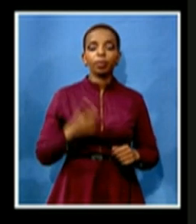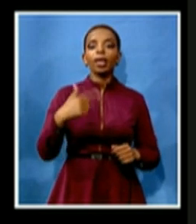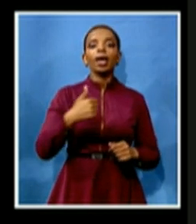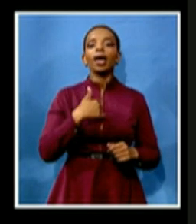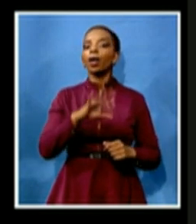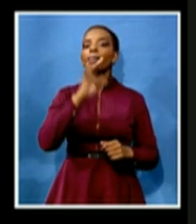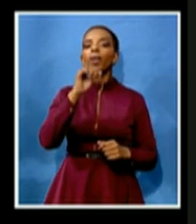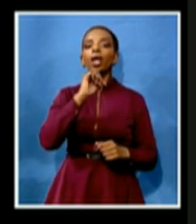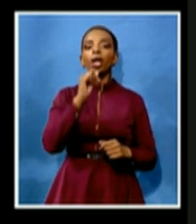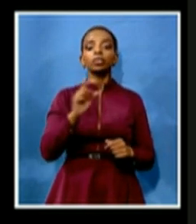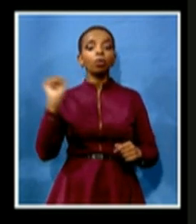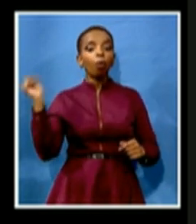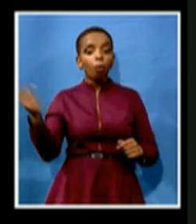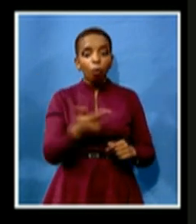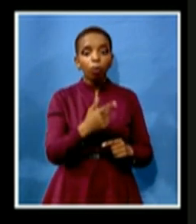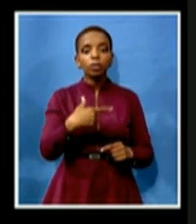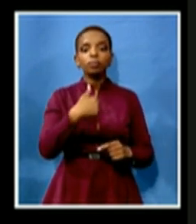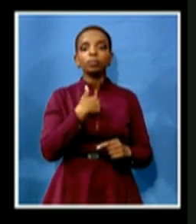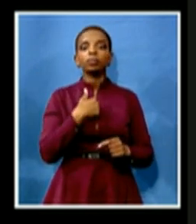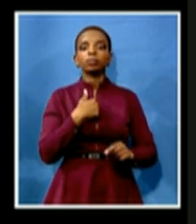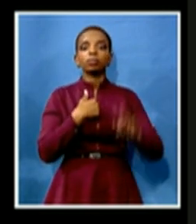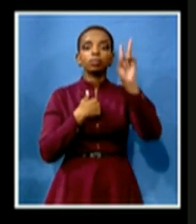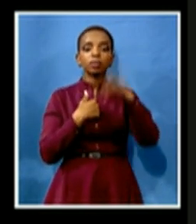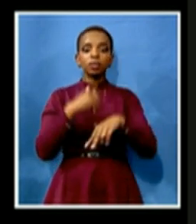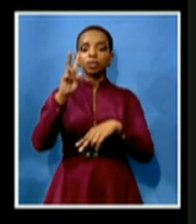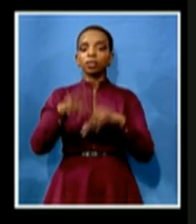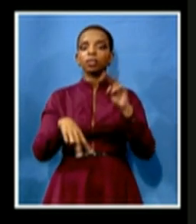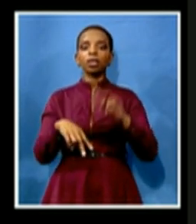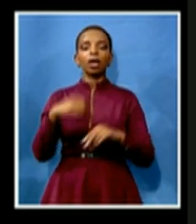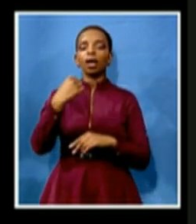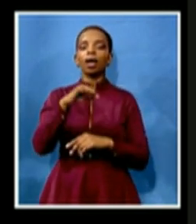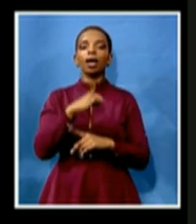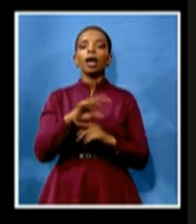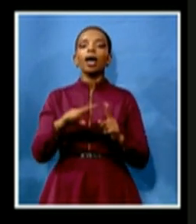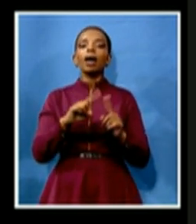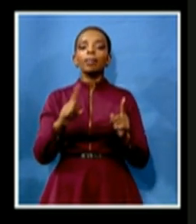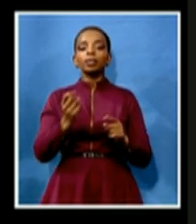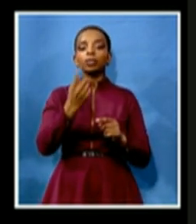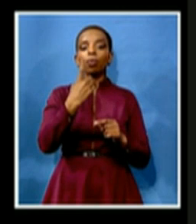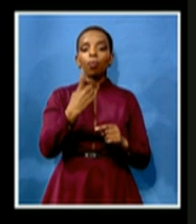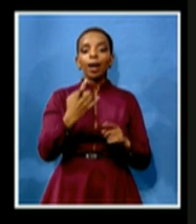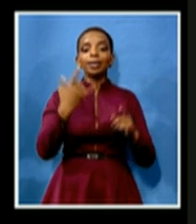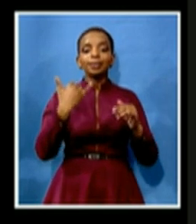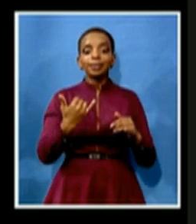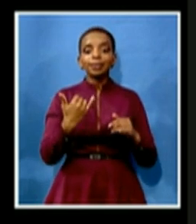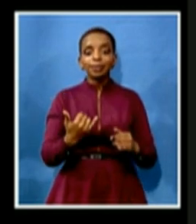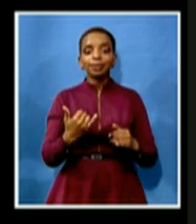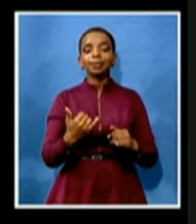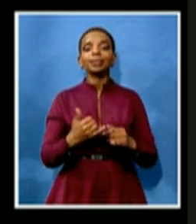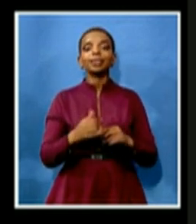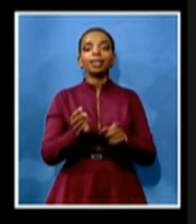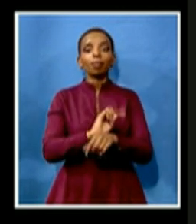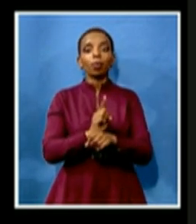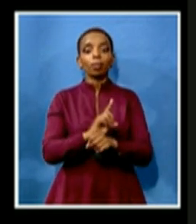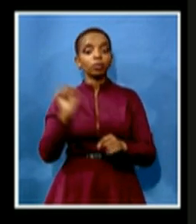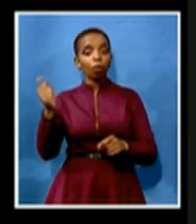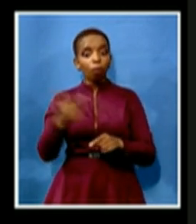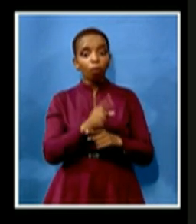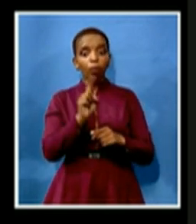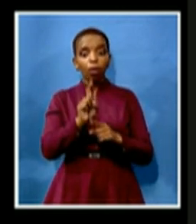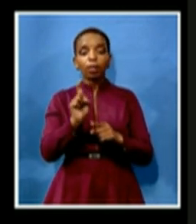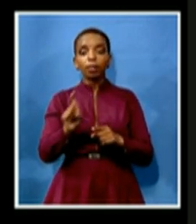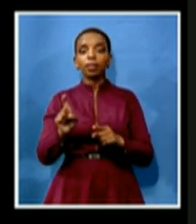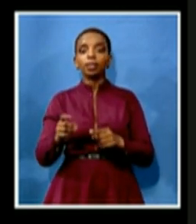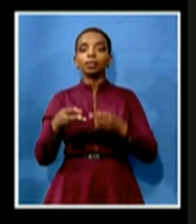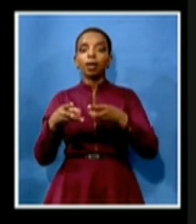that stands out in particular at the moment is that all of these models predict resurgences. You've heard the word resurgence many times this